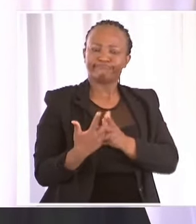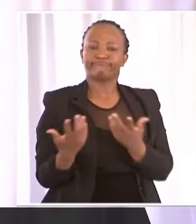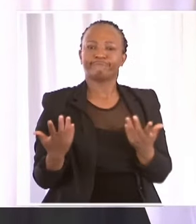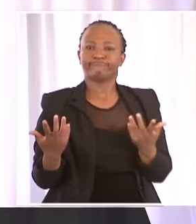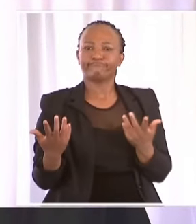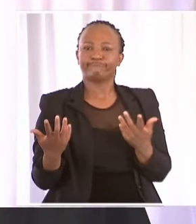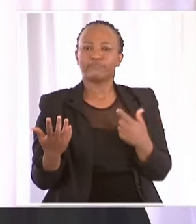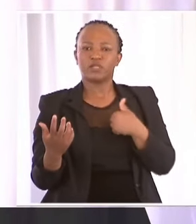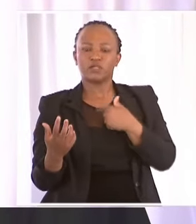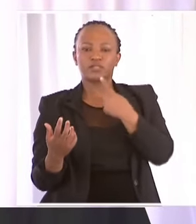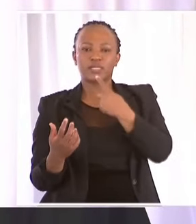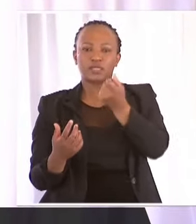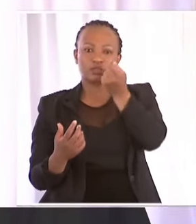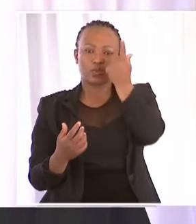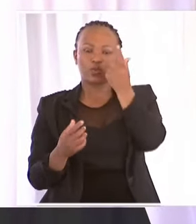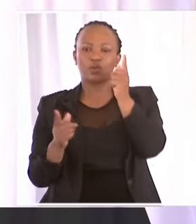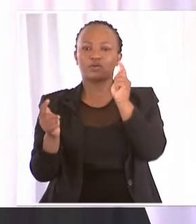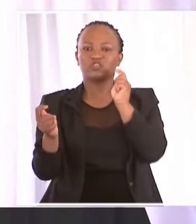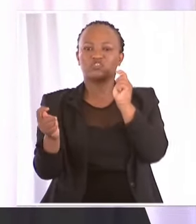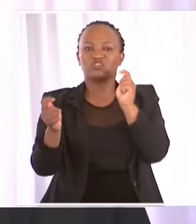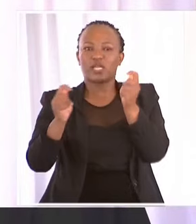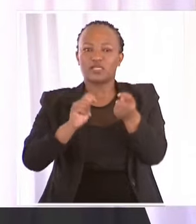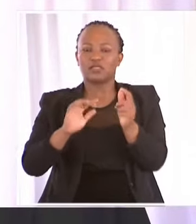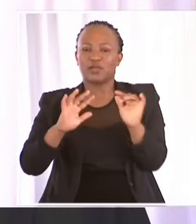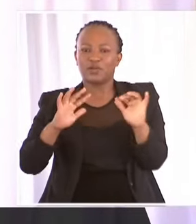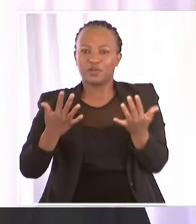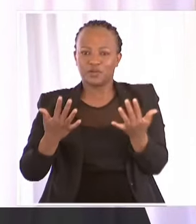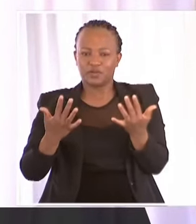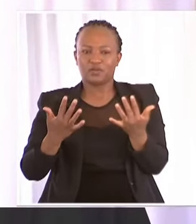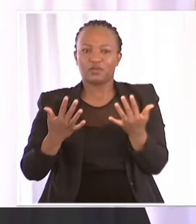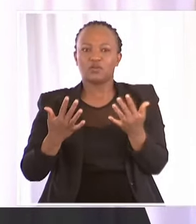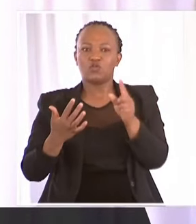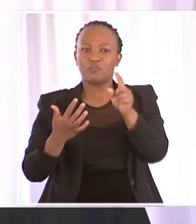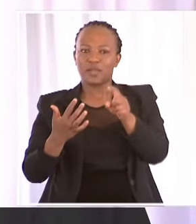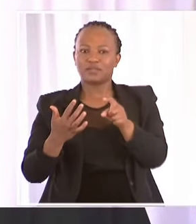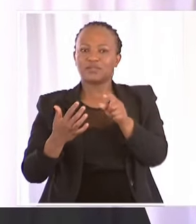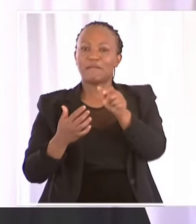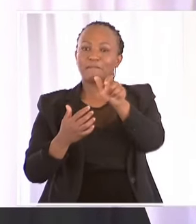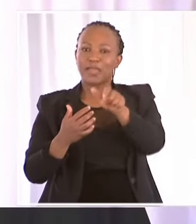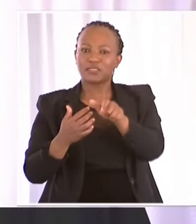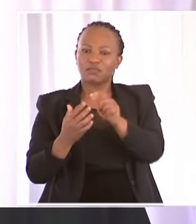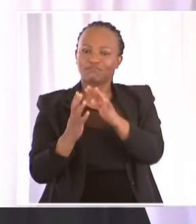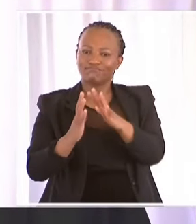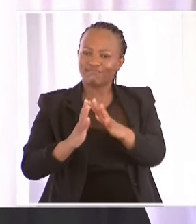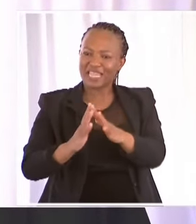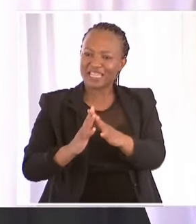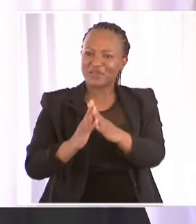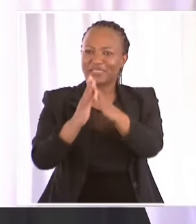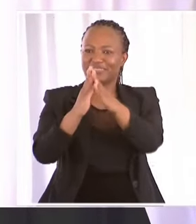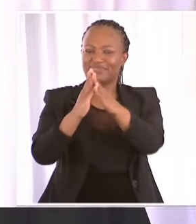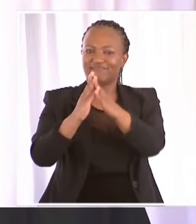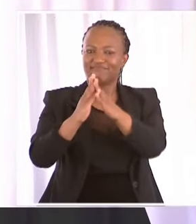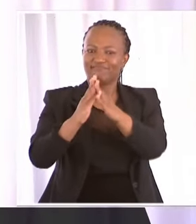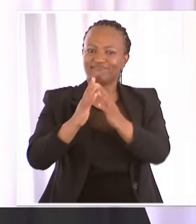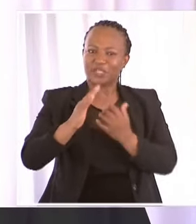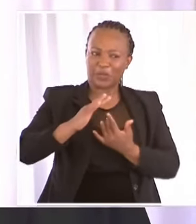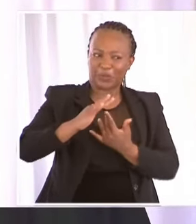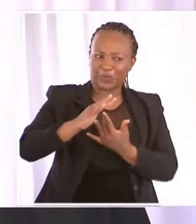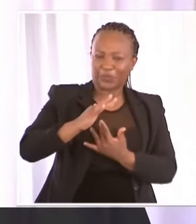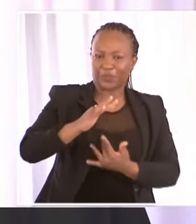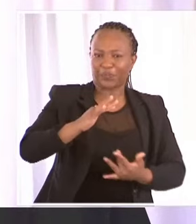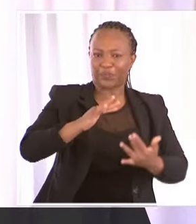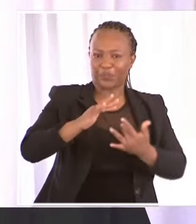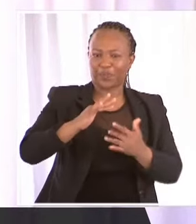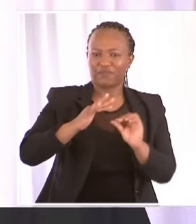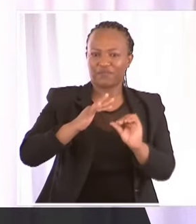understanding that true change begins with fostering a sense of unity and compassion. He believed